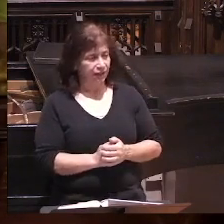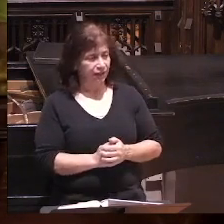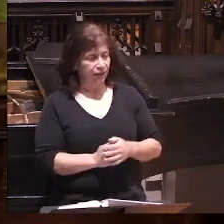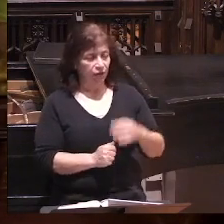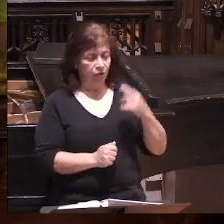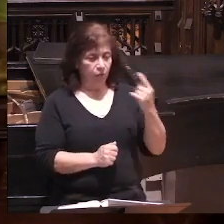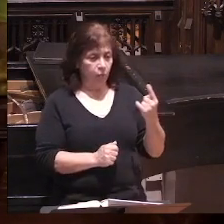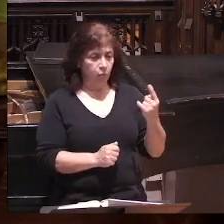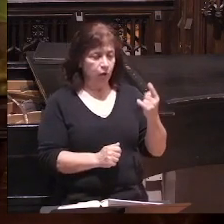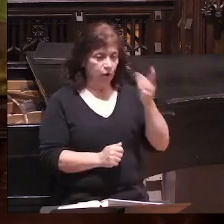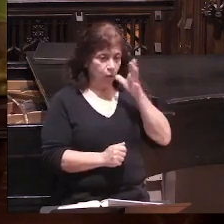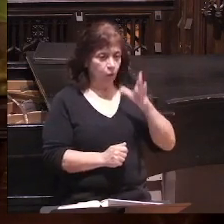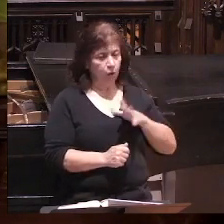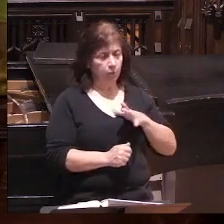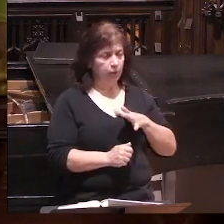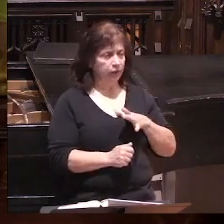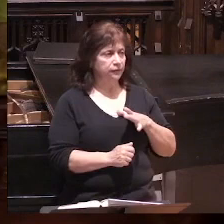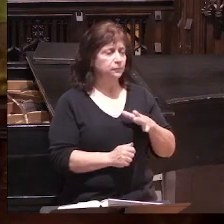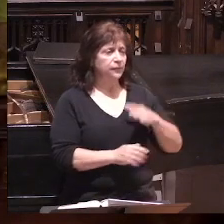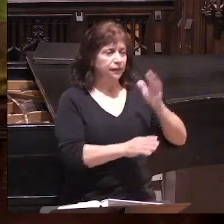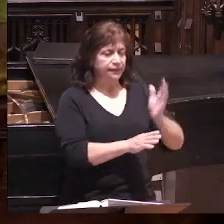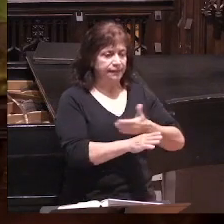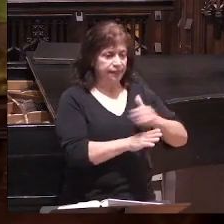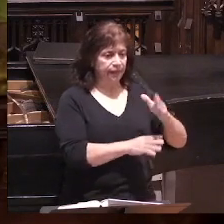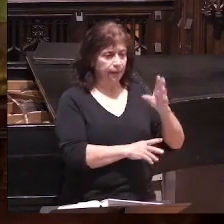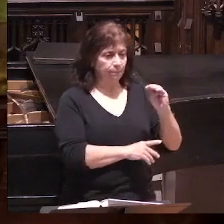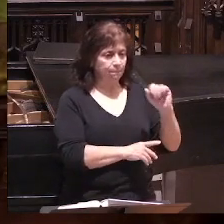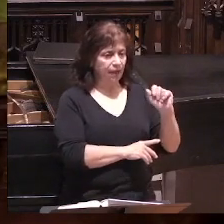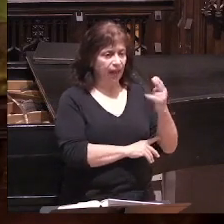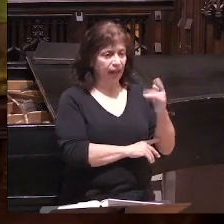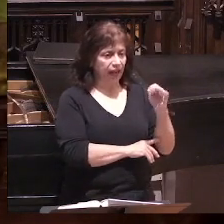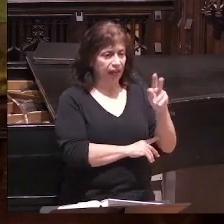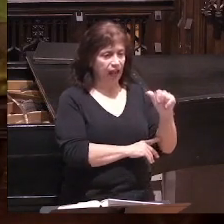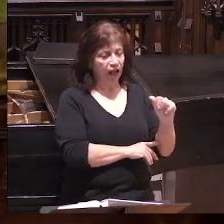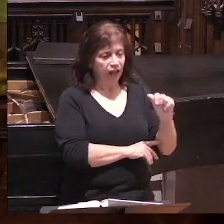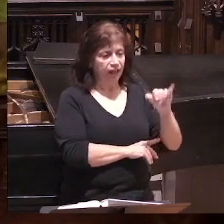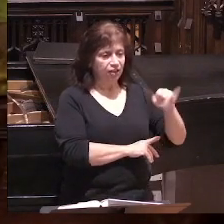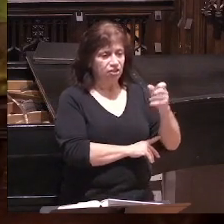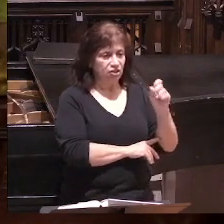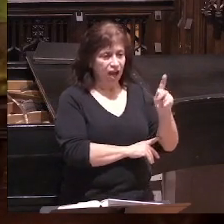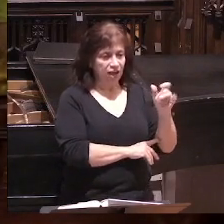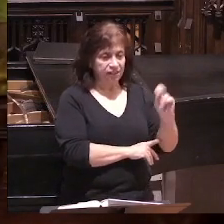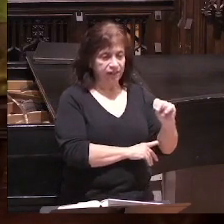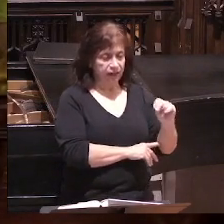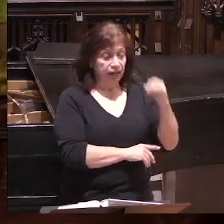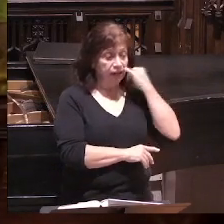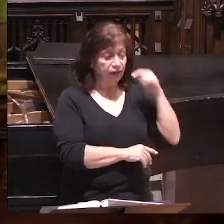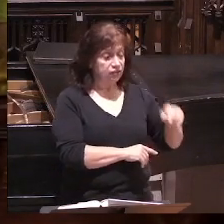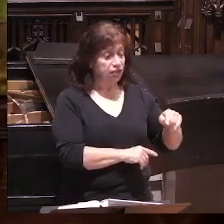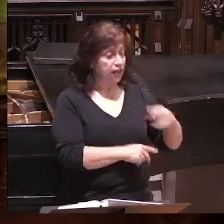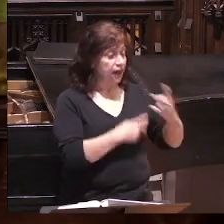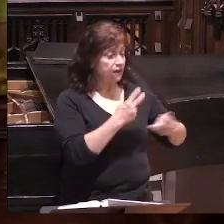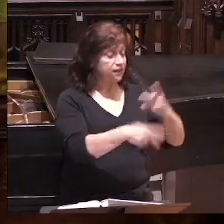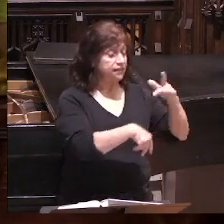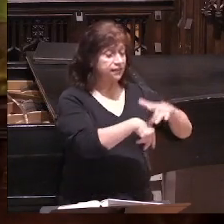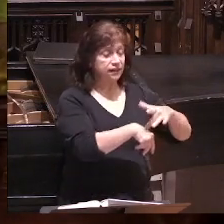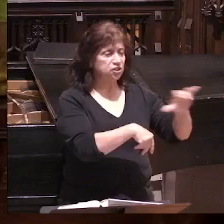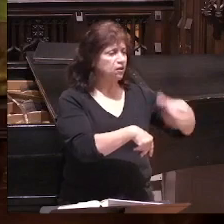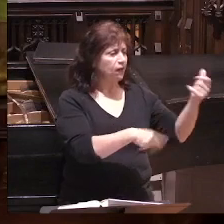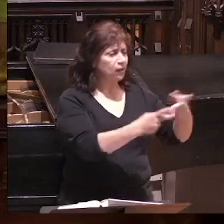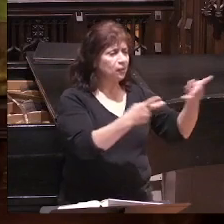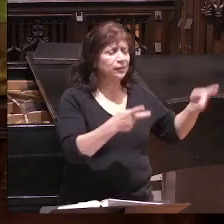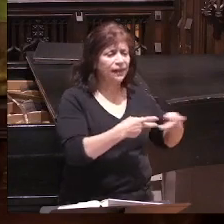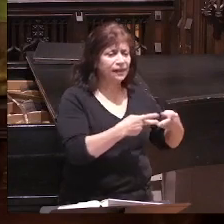vocalist Mahalia Jackson had been somewhere other than the National Mall in Washington, D.C. on